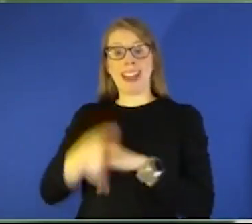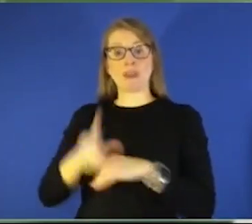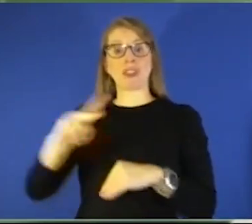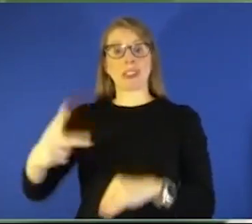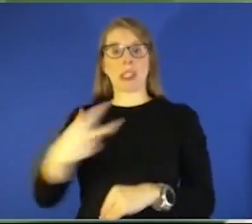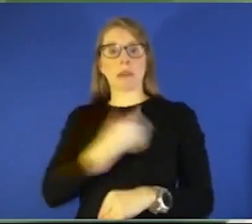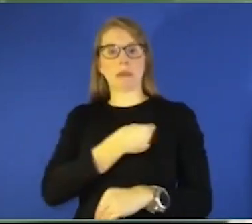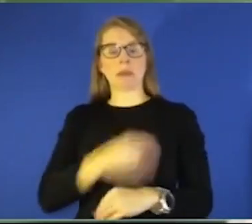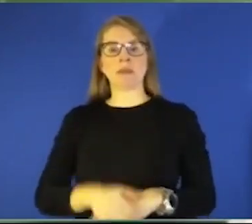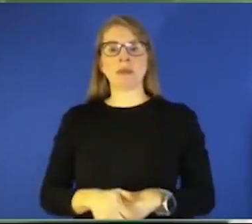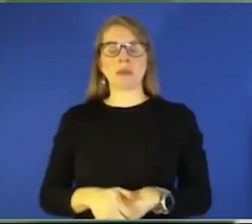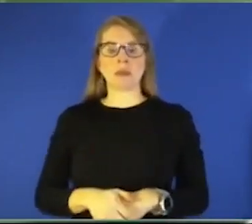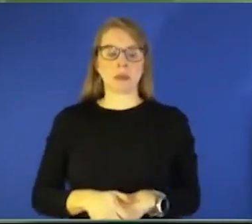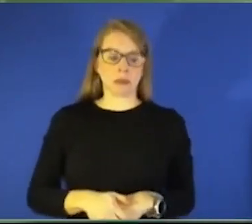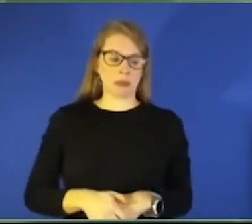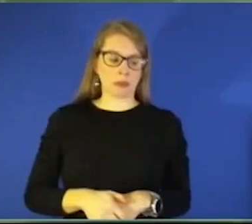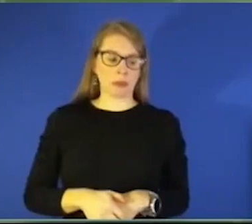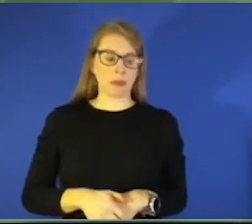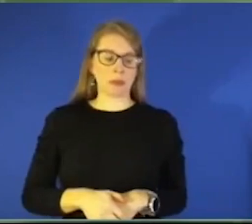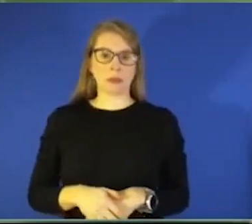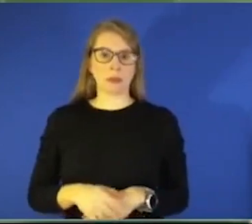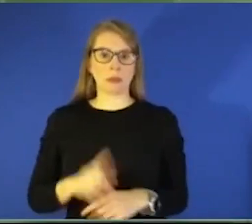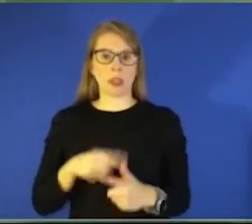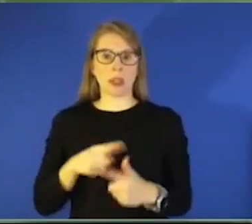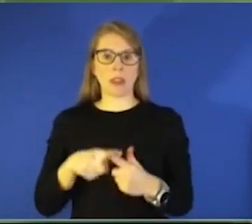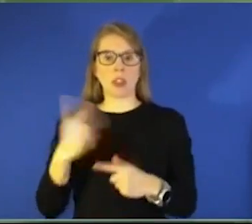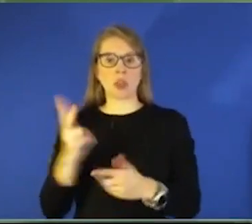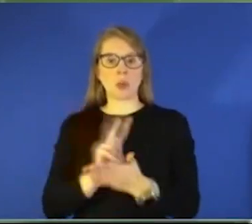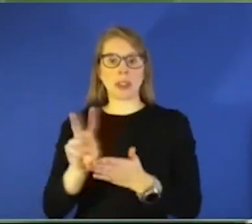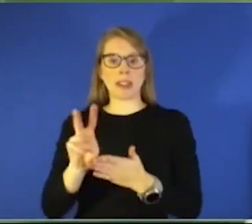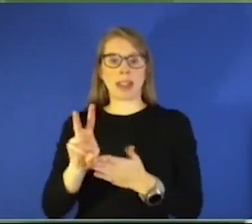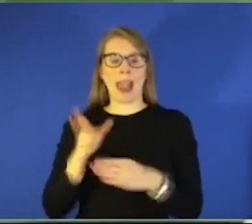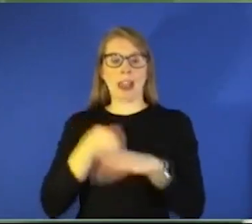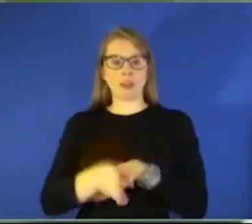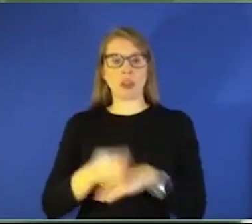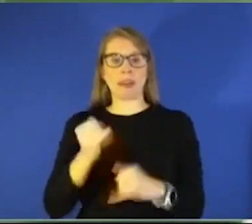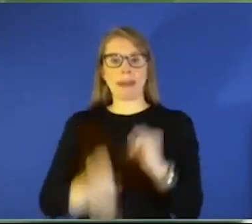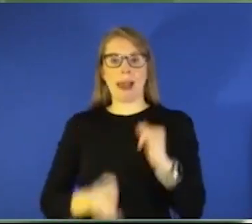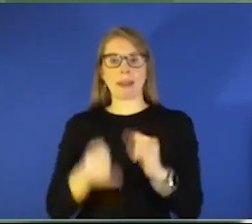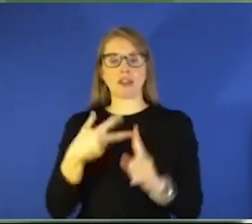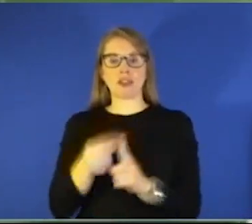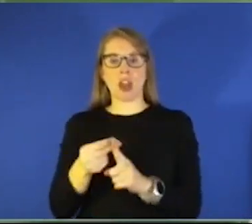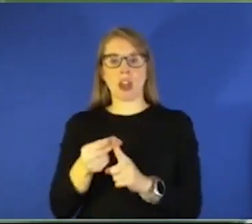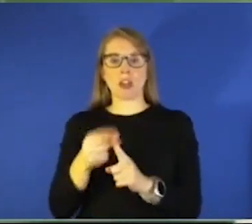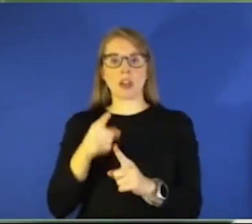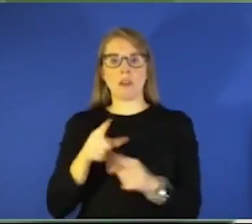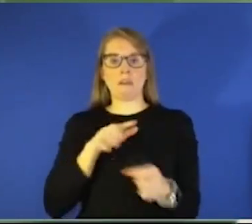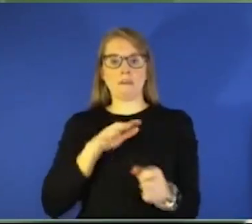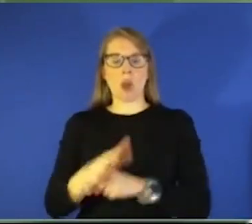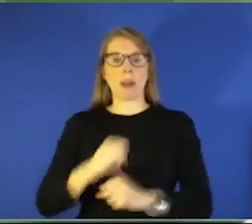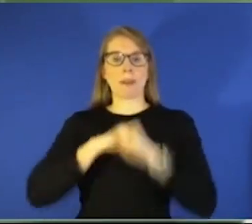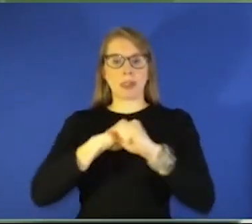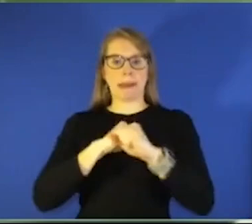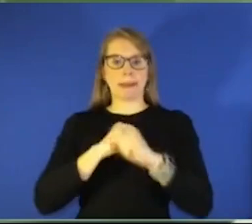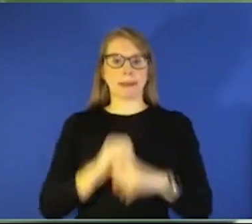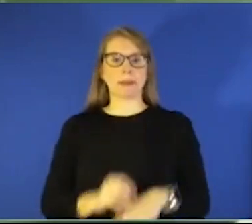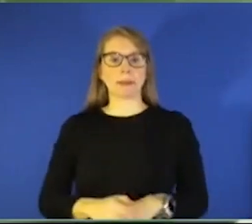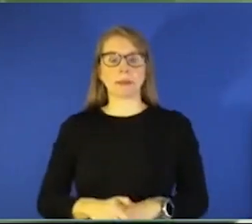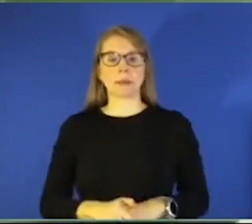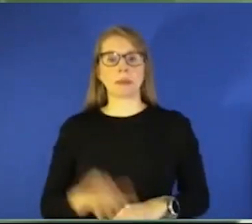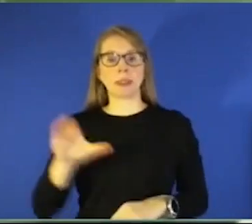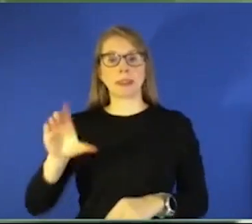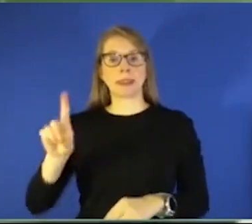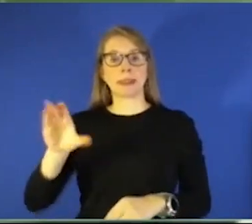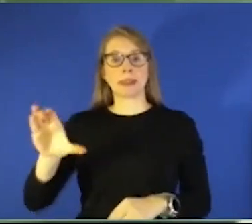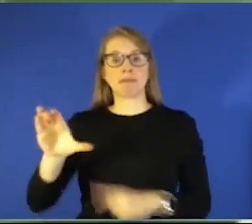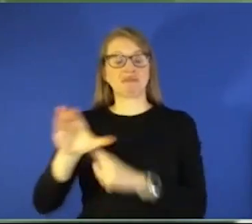shot. And then 2 weeks after your last shot is when you're fully protected. So the CDC has